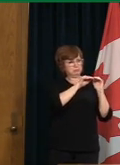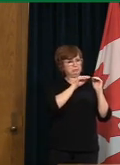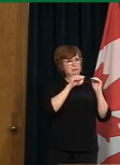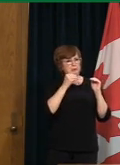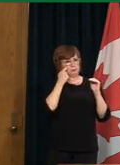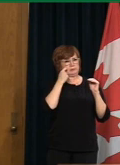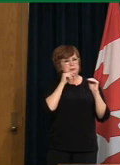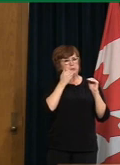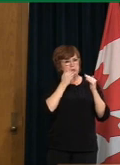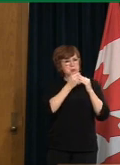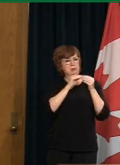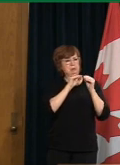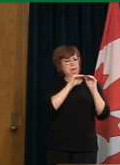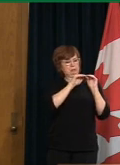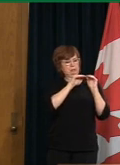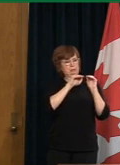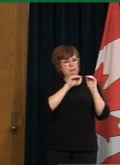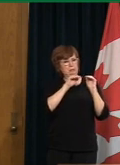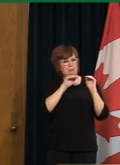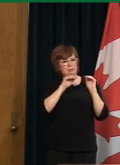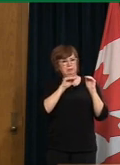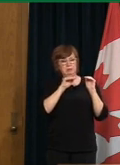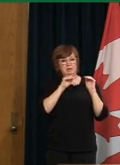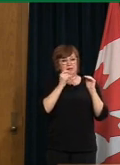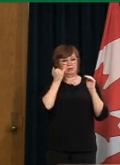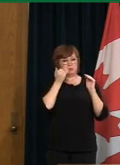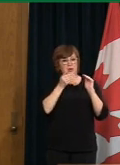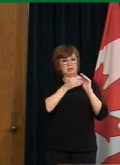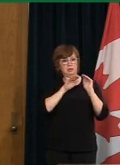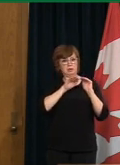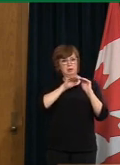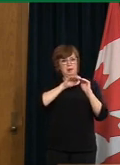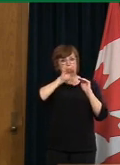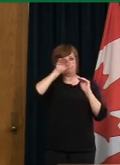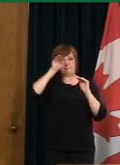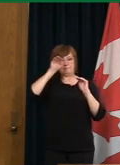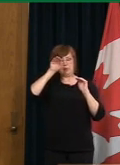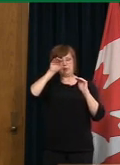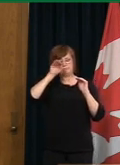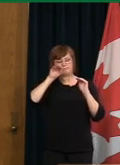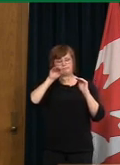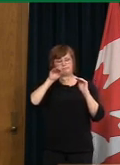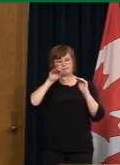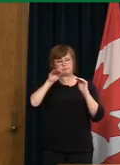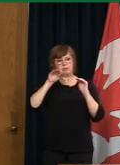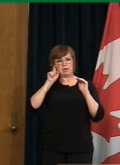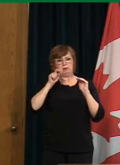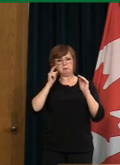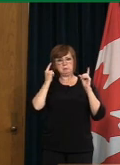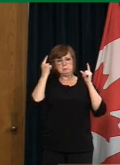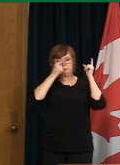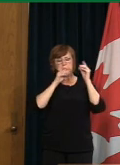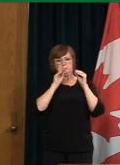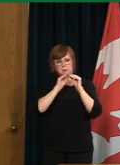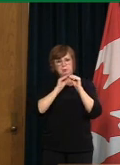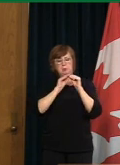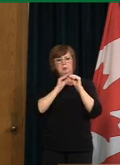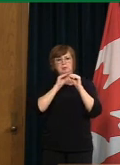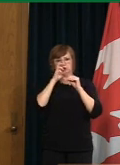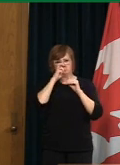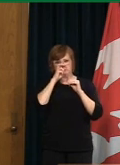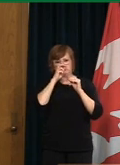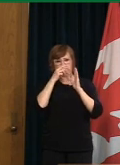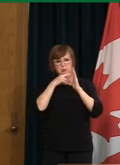unfortunately if they start trending up again despite all these measures, unfortunately then further measures would have to be considered considered, which are, again, very hard